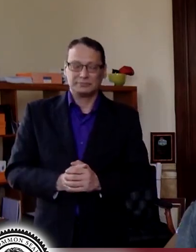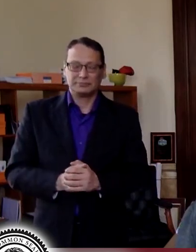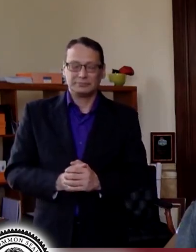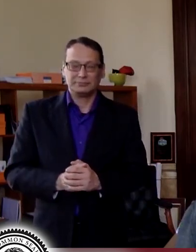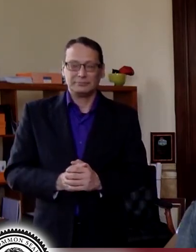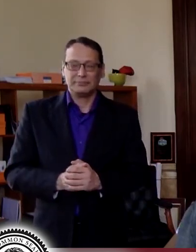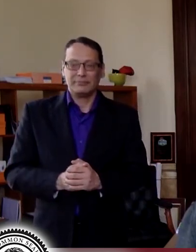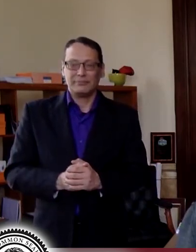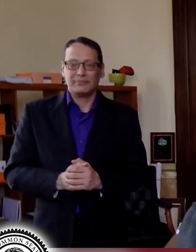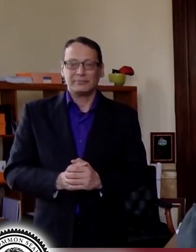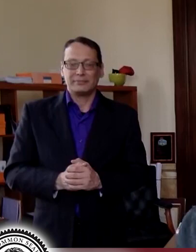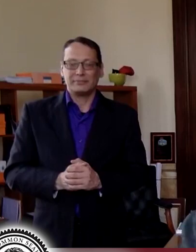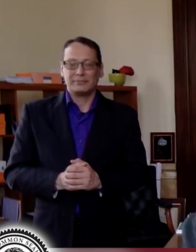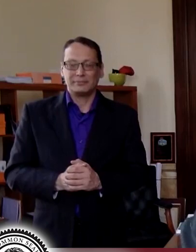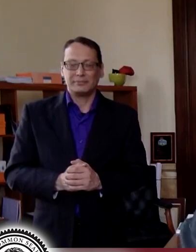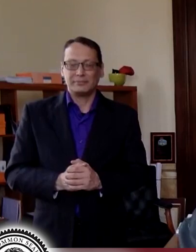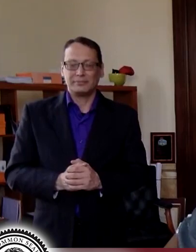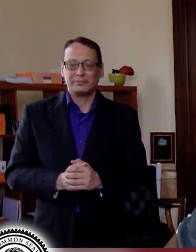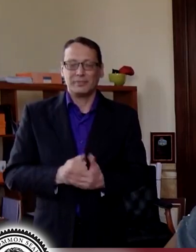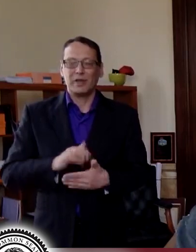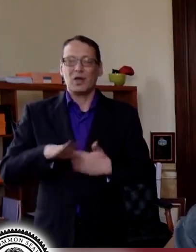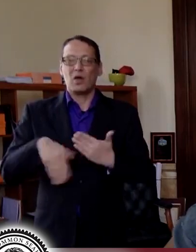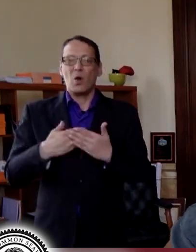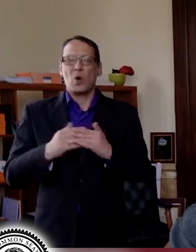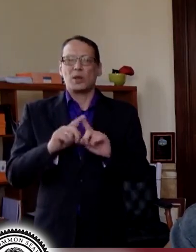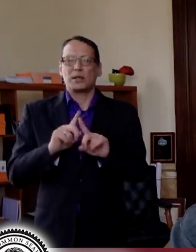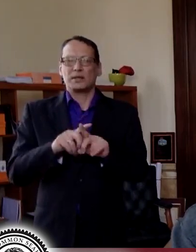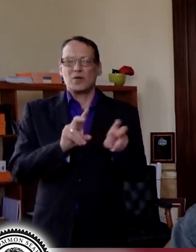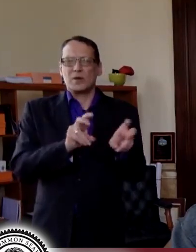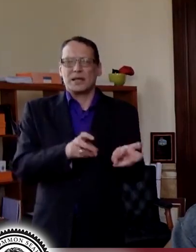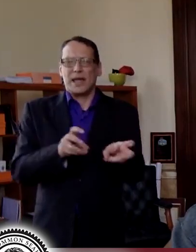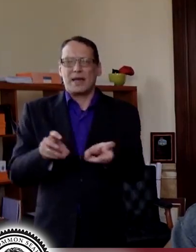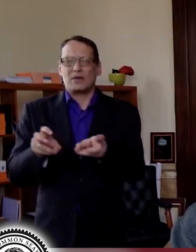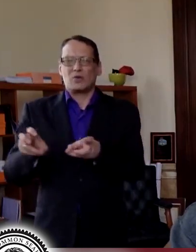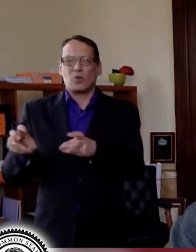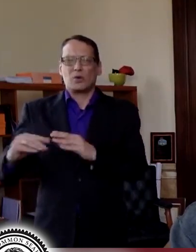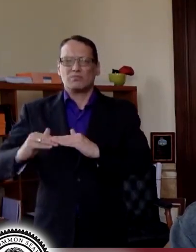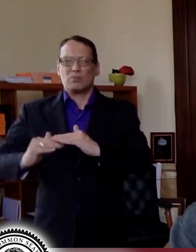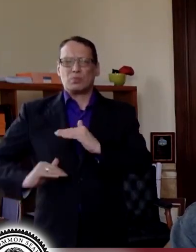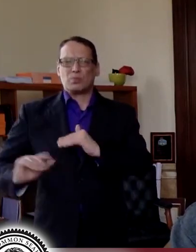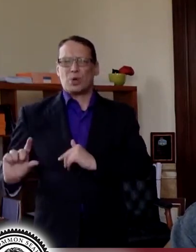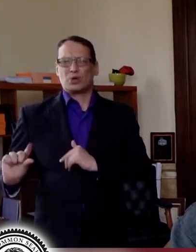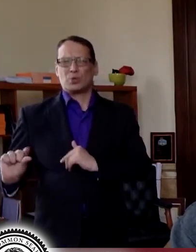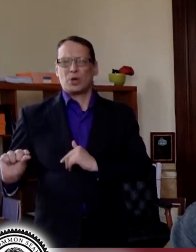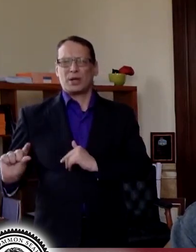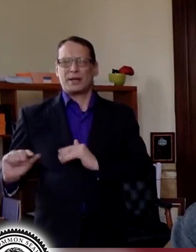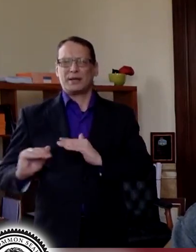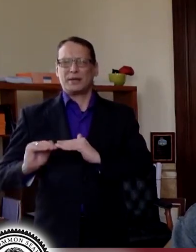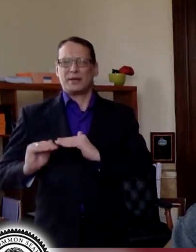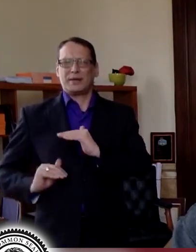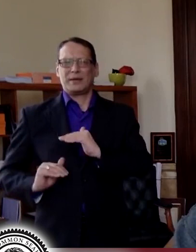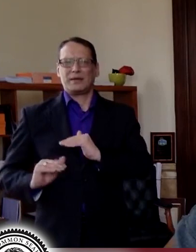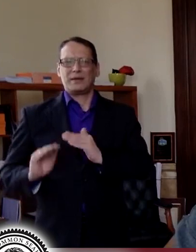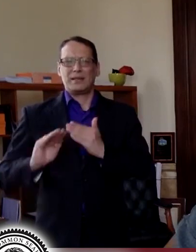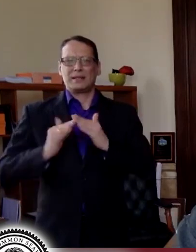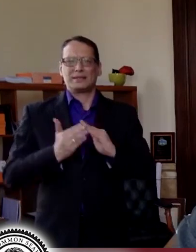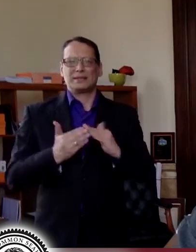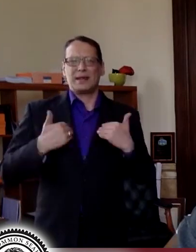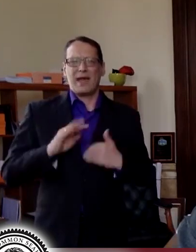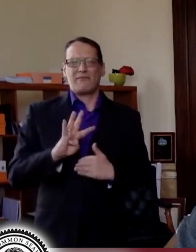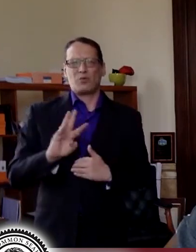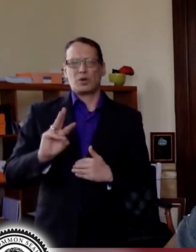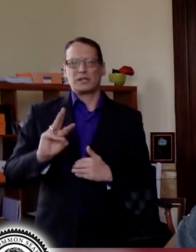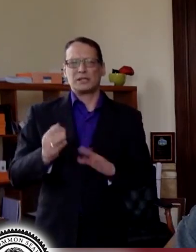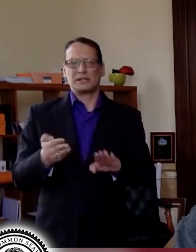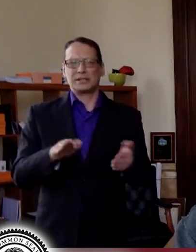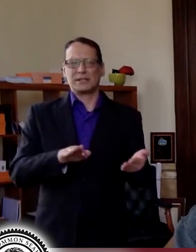the most, all of these categories are fewer than 20 because the city's had 46 deaths. But so it